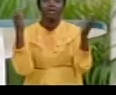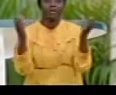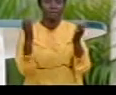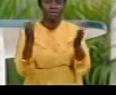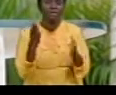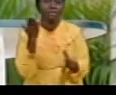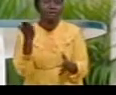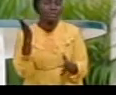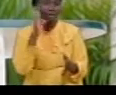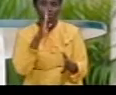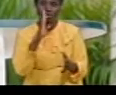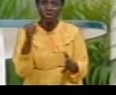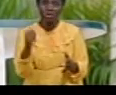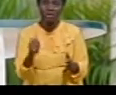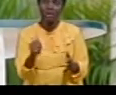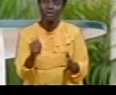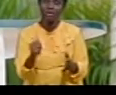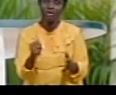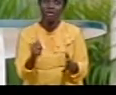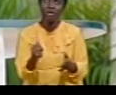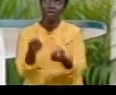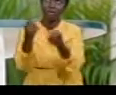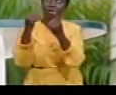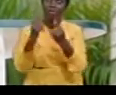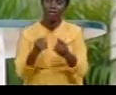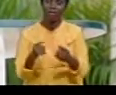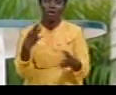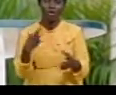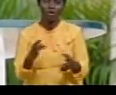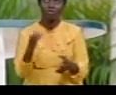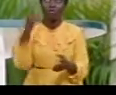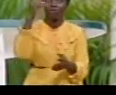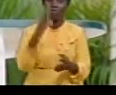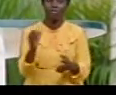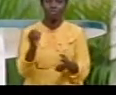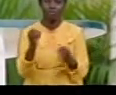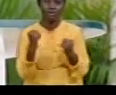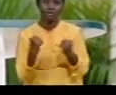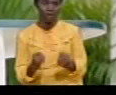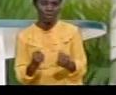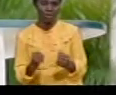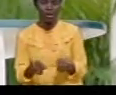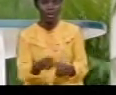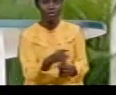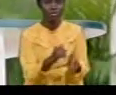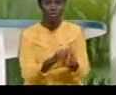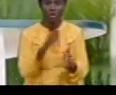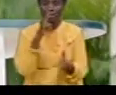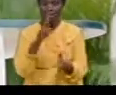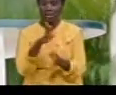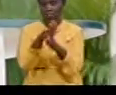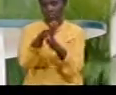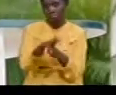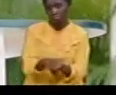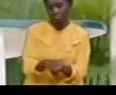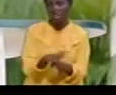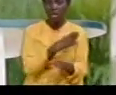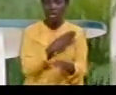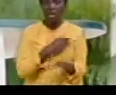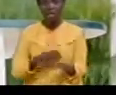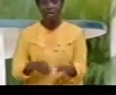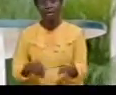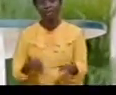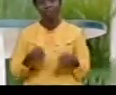who are brokenhearted, healing for them. Those who are depressed, oppressed, obsessed, possessed, and suppressed,